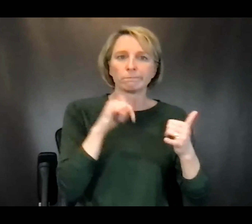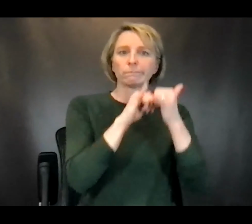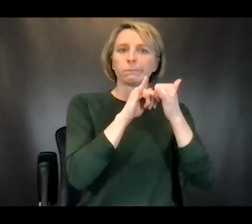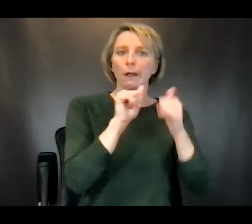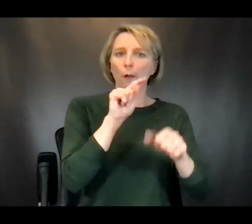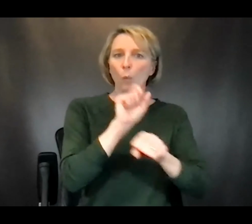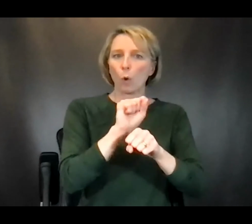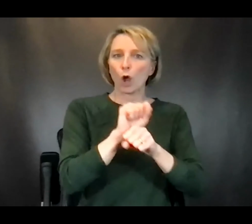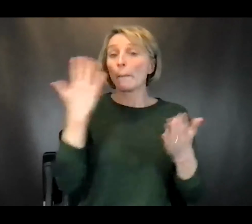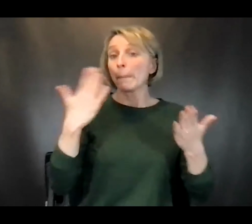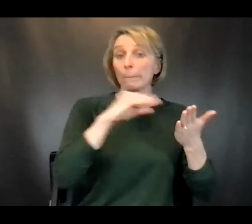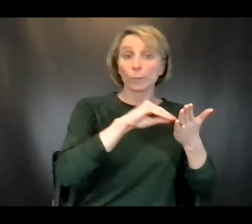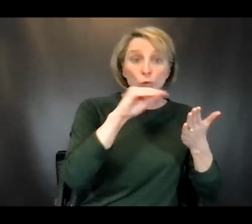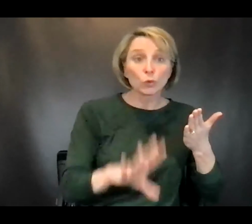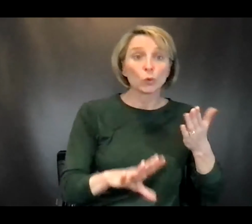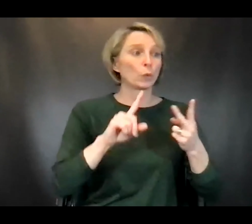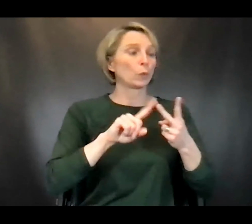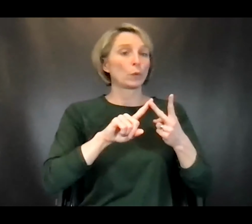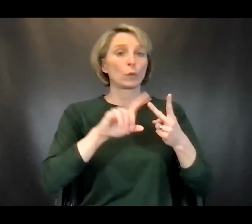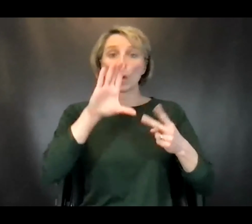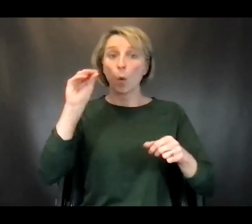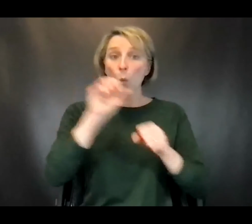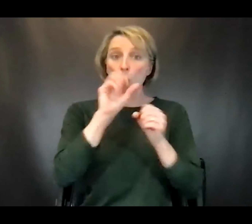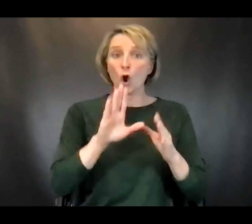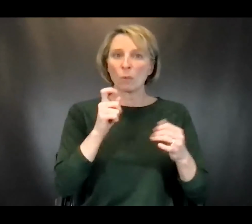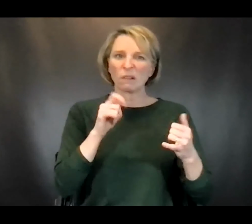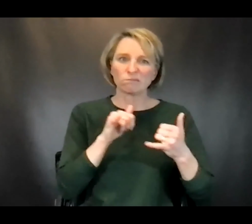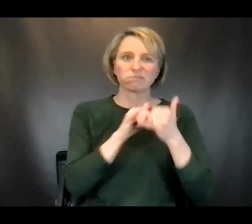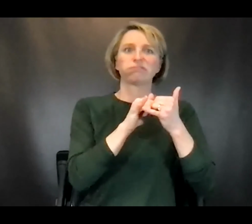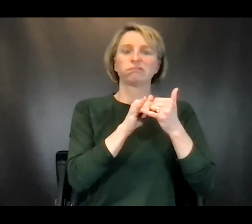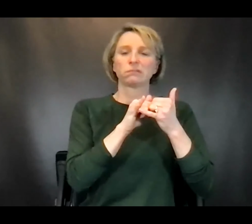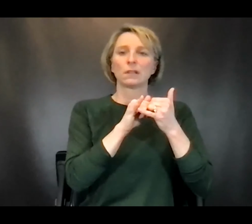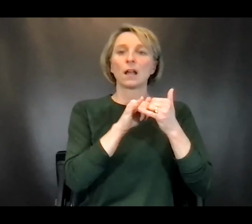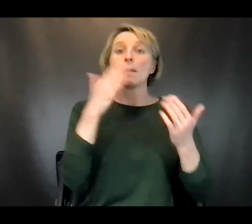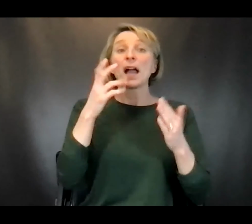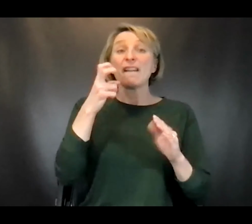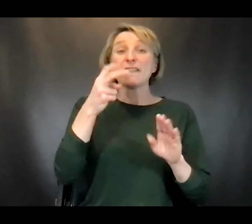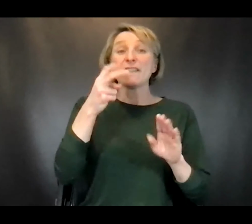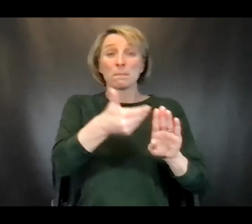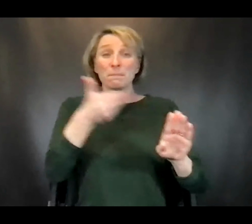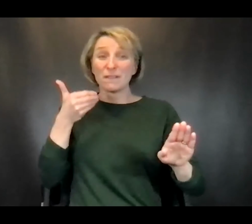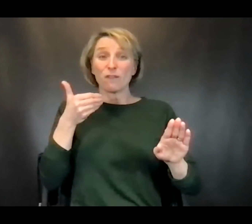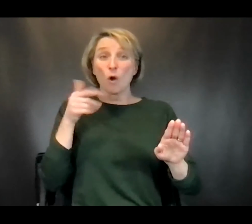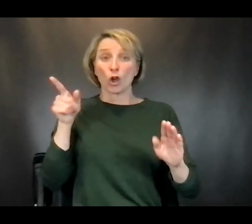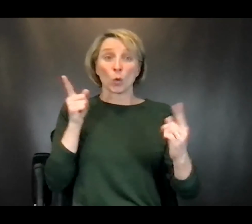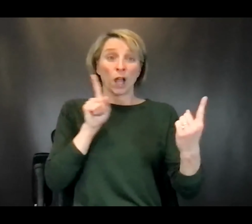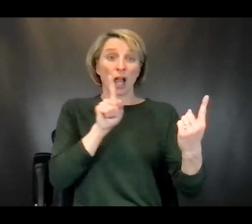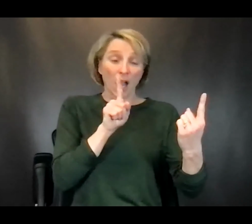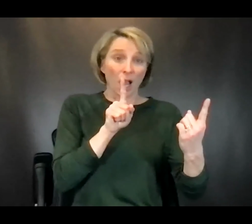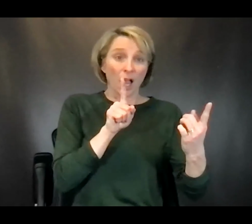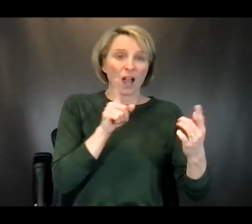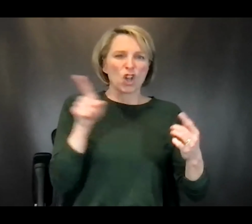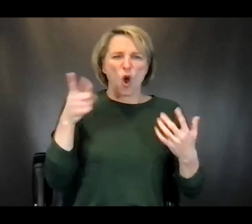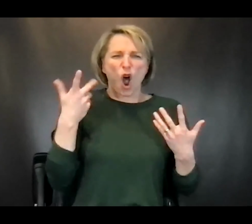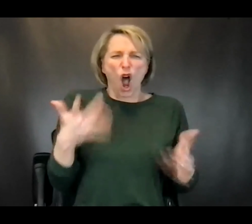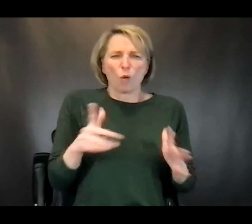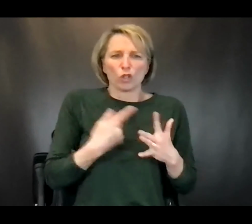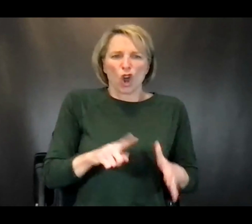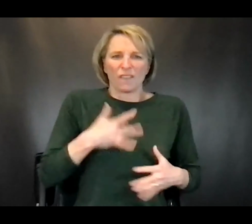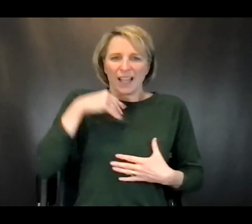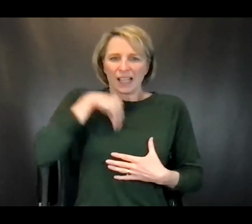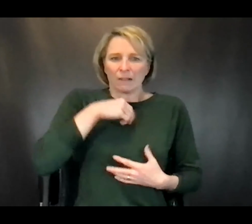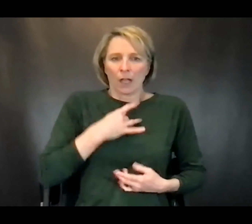a coworker. And even before the conversation starts, you start to feel that sort of bubbling up